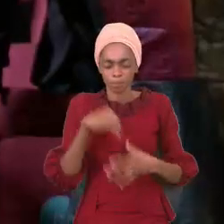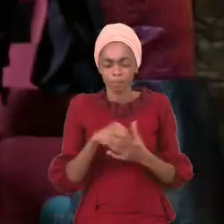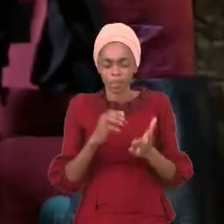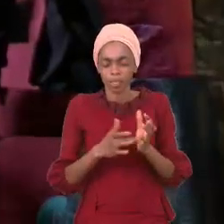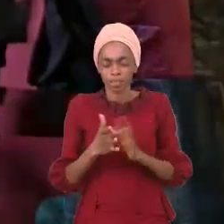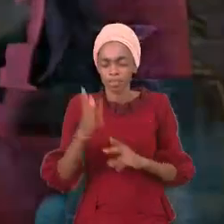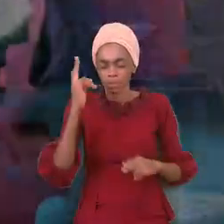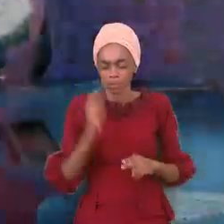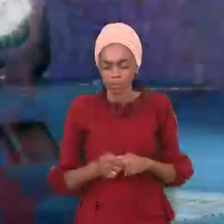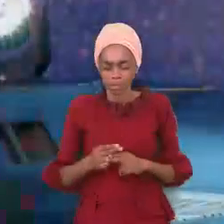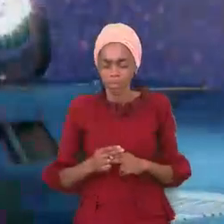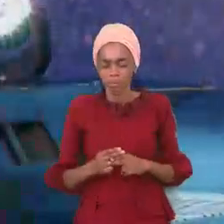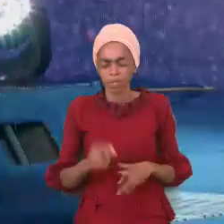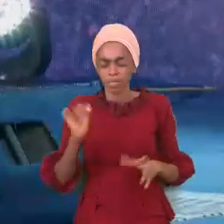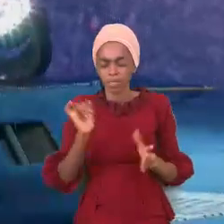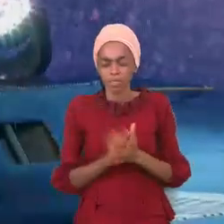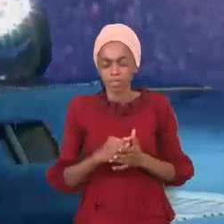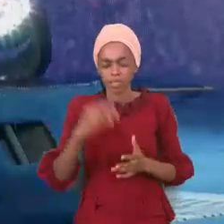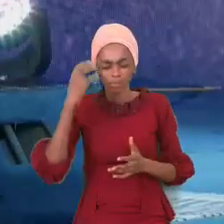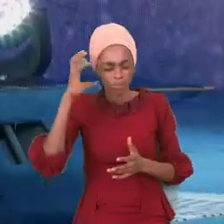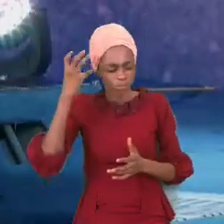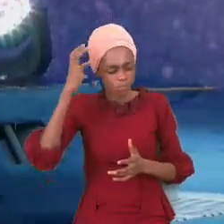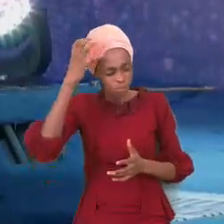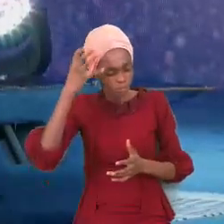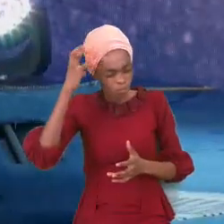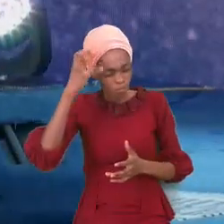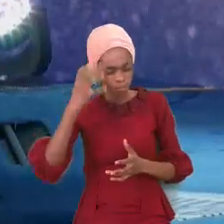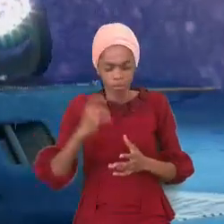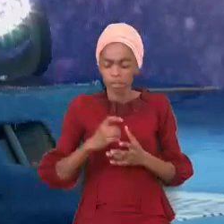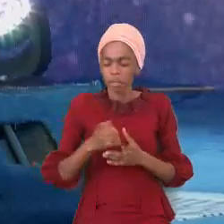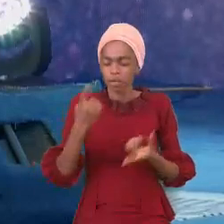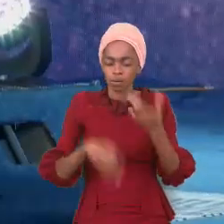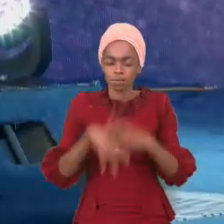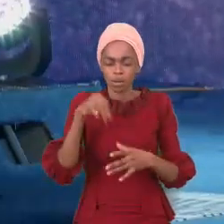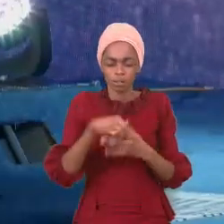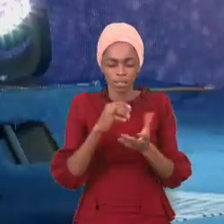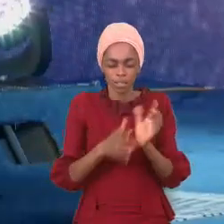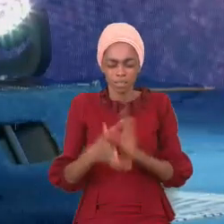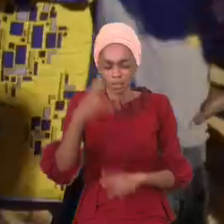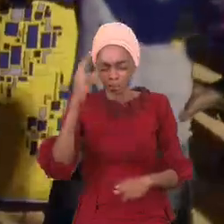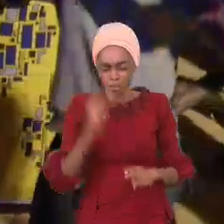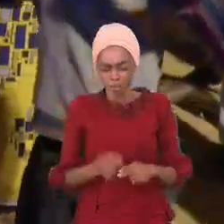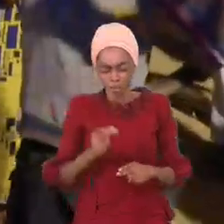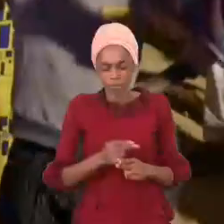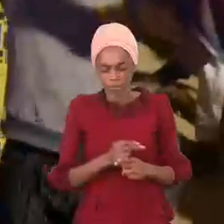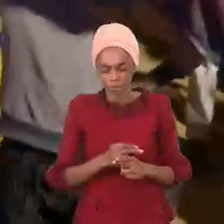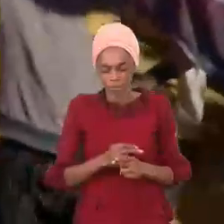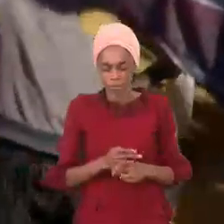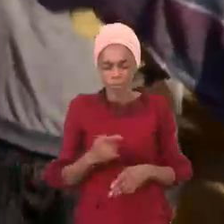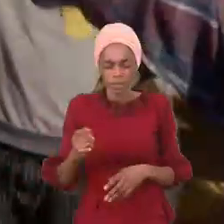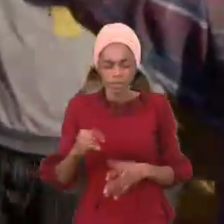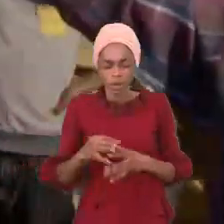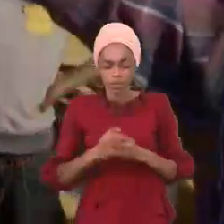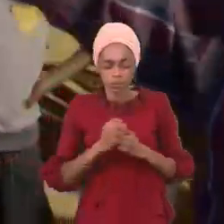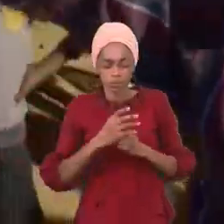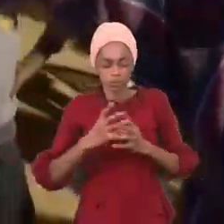Jesus' name. That mental problem, insanity, come out in Jesus' name. The swelling